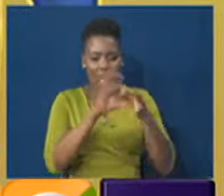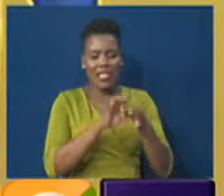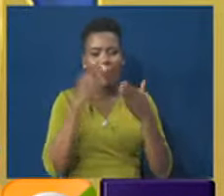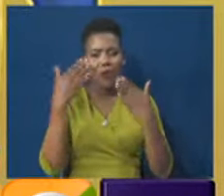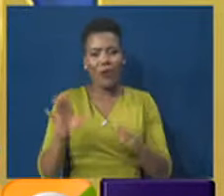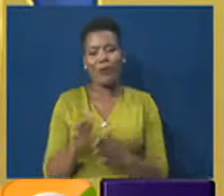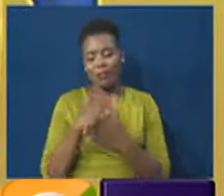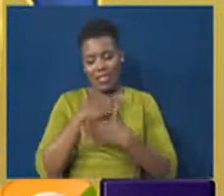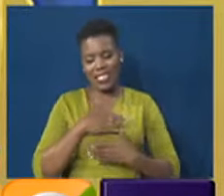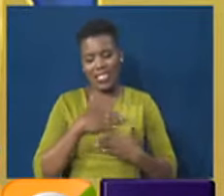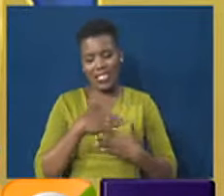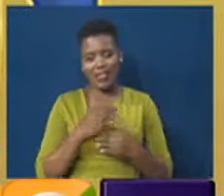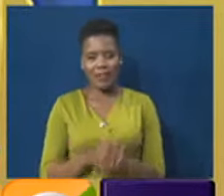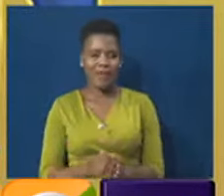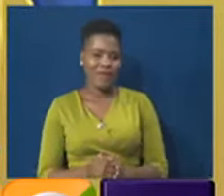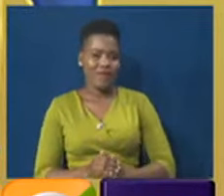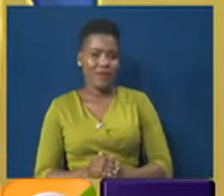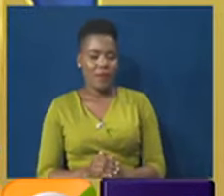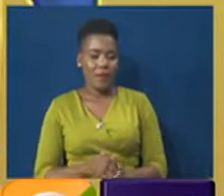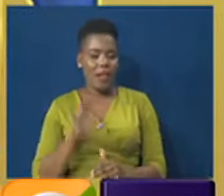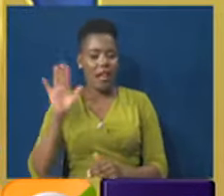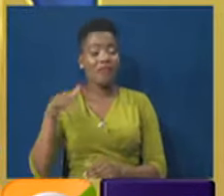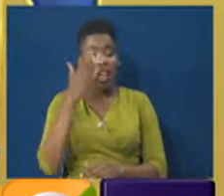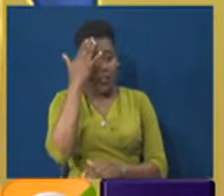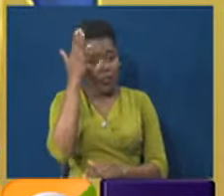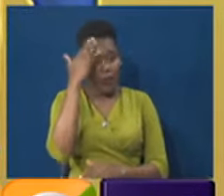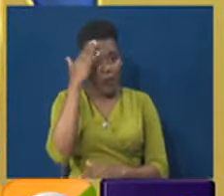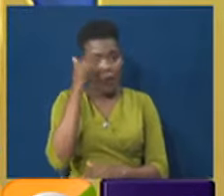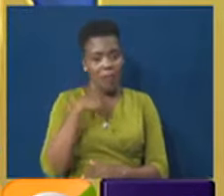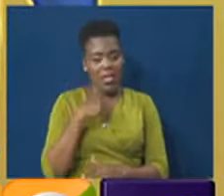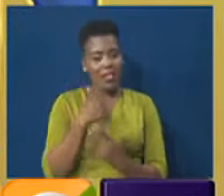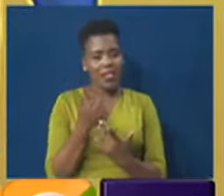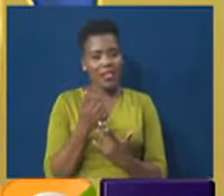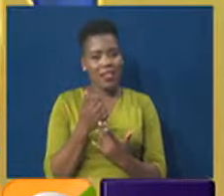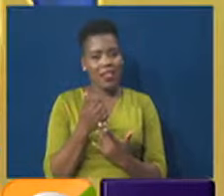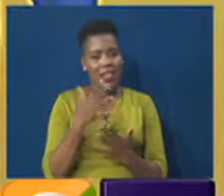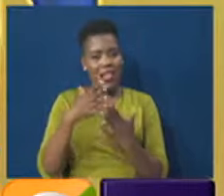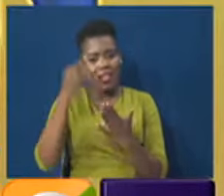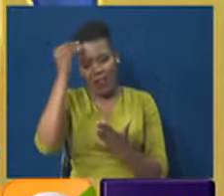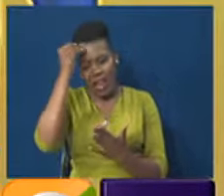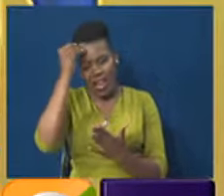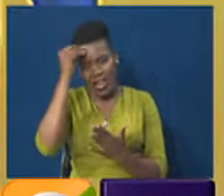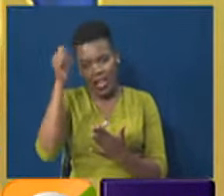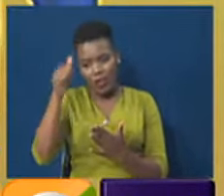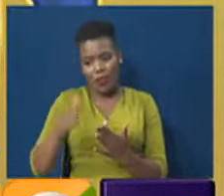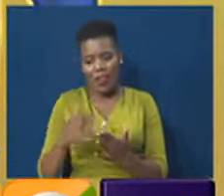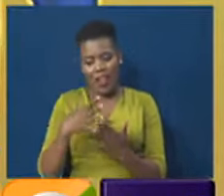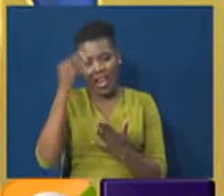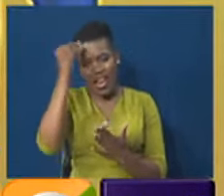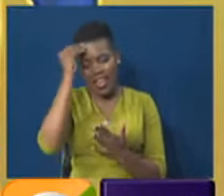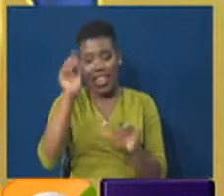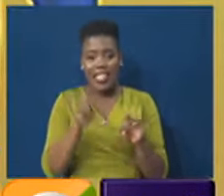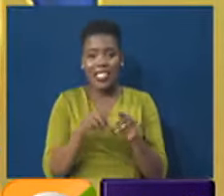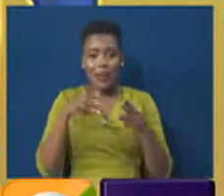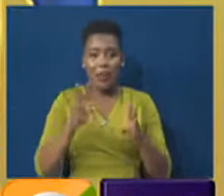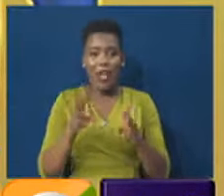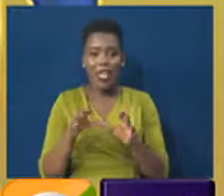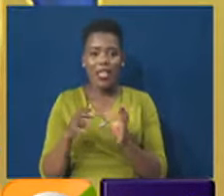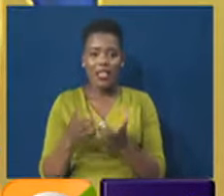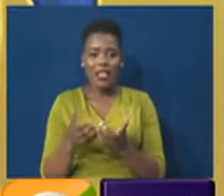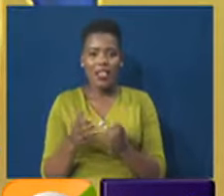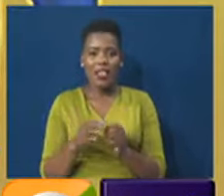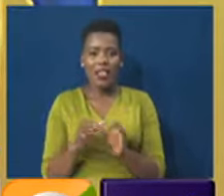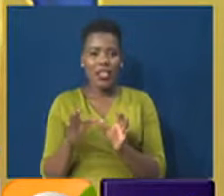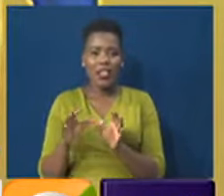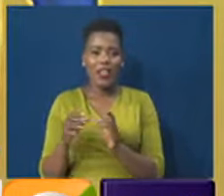let's put it this way. You know, I laugh. You know, you never learn. You never learn. The same way you are falsifying